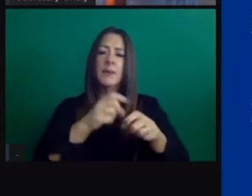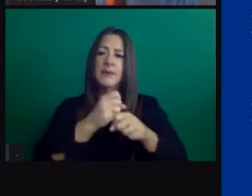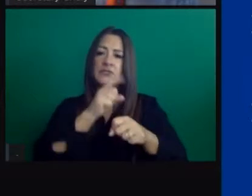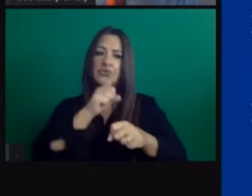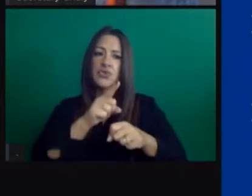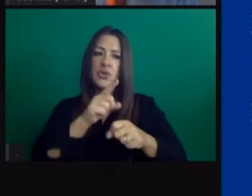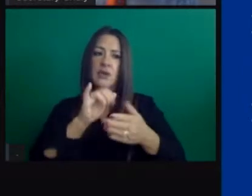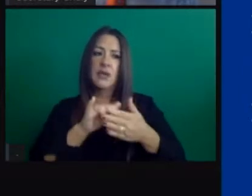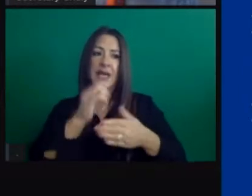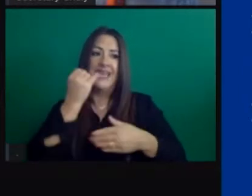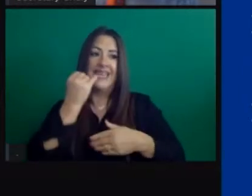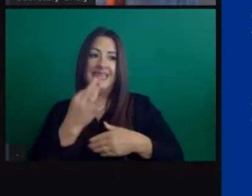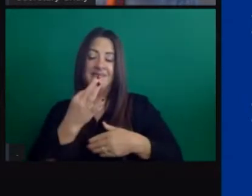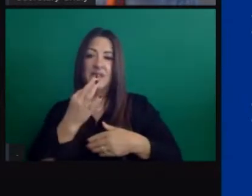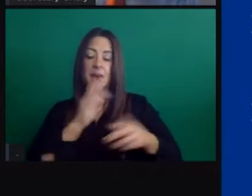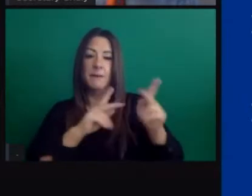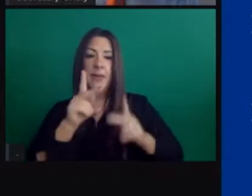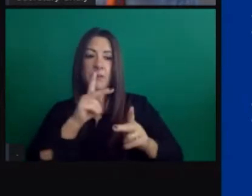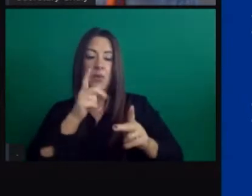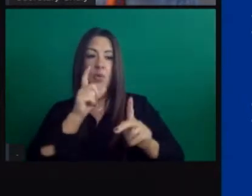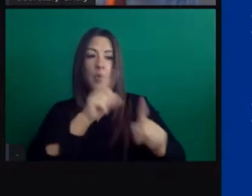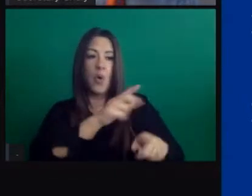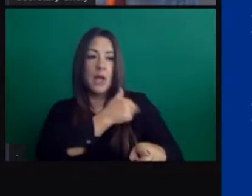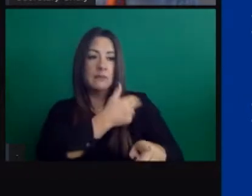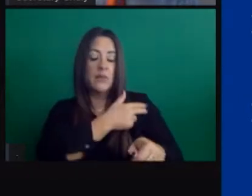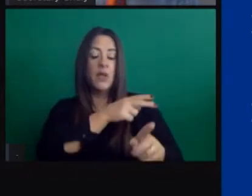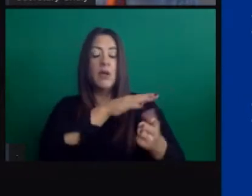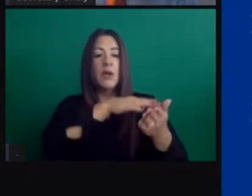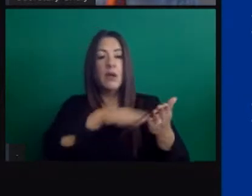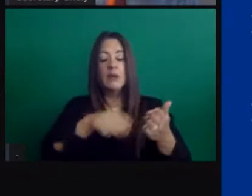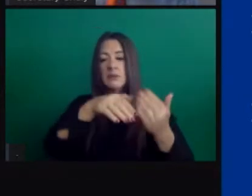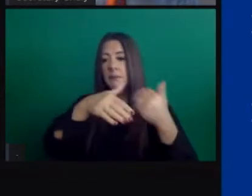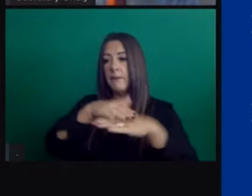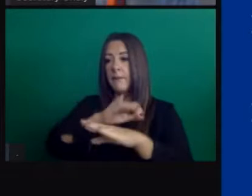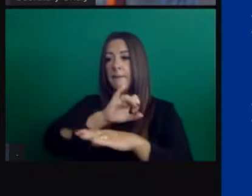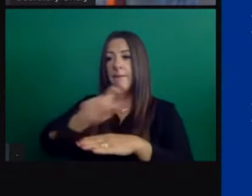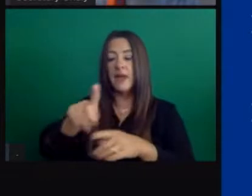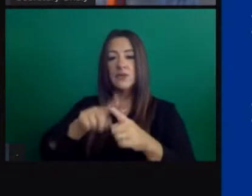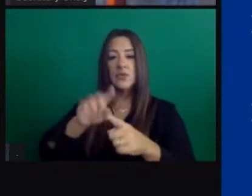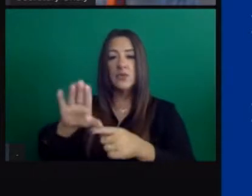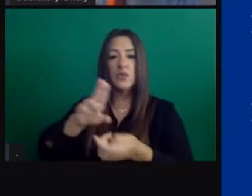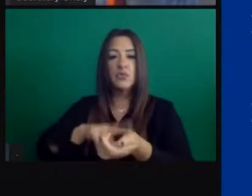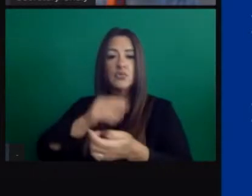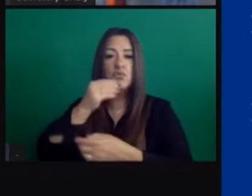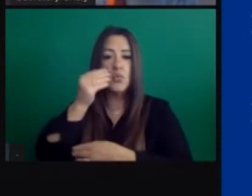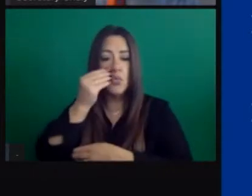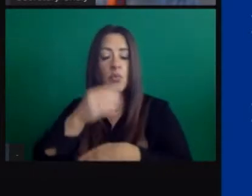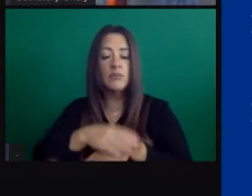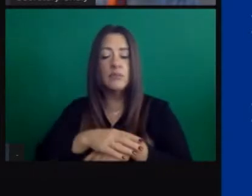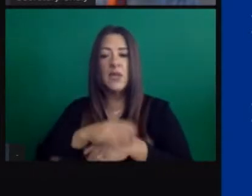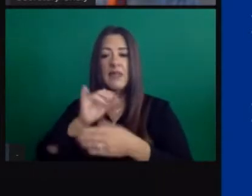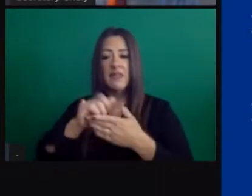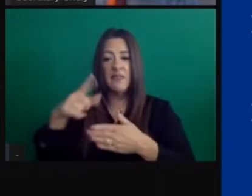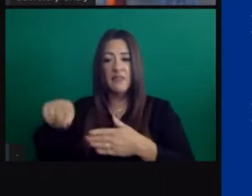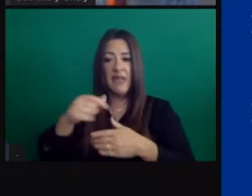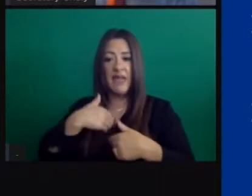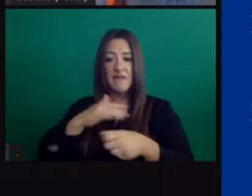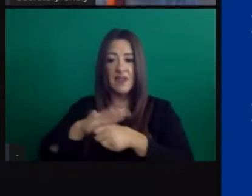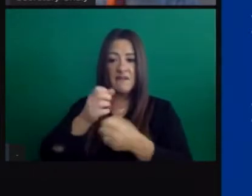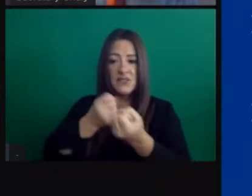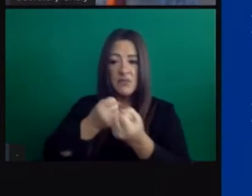site where they can receive care, these new stood up facilities to allow them to receive support that they need,